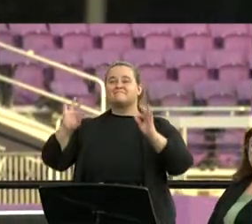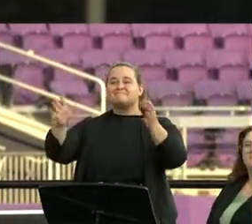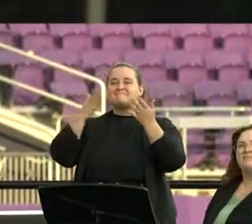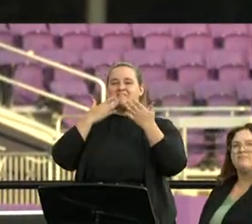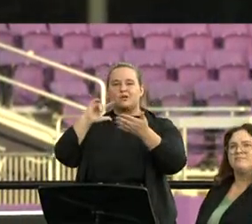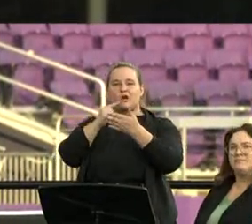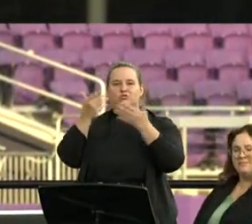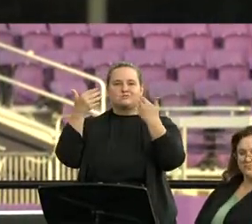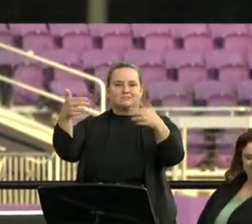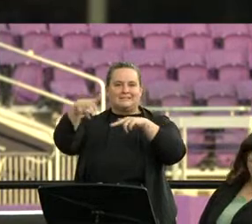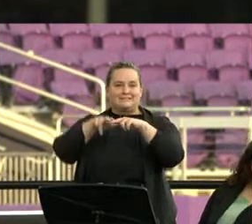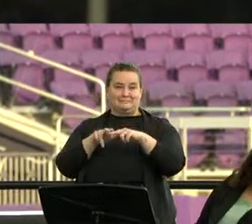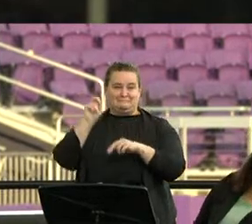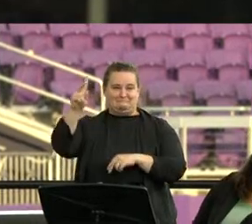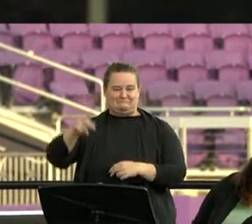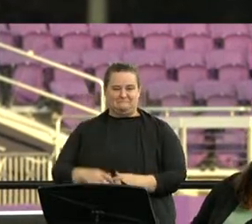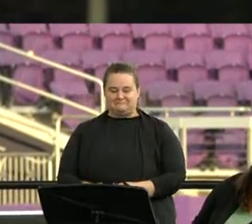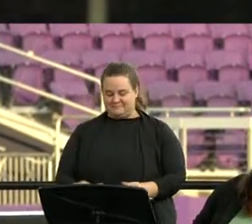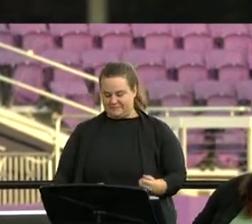Graduates, you may be seated.